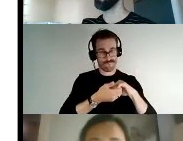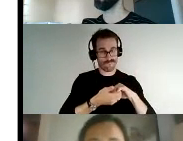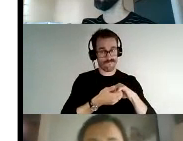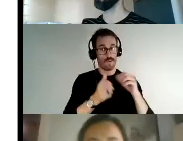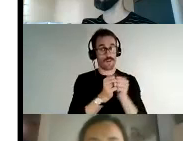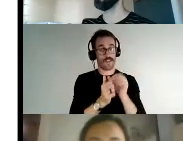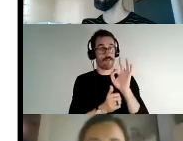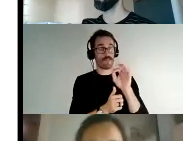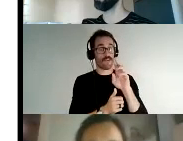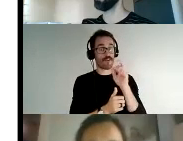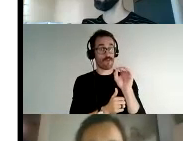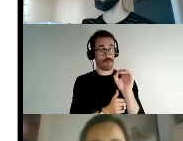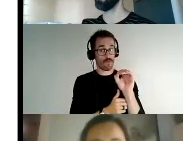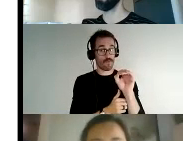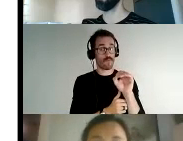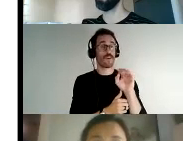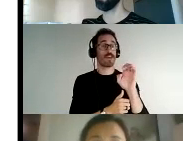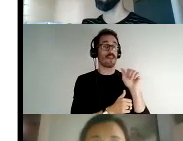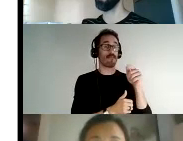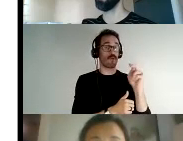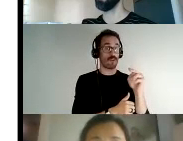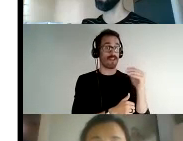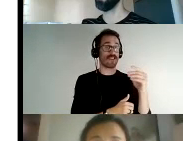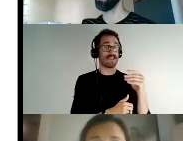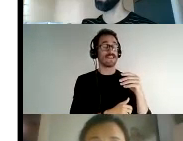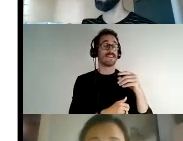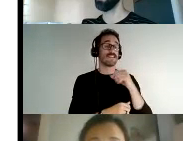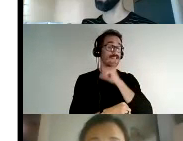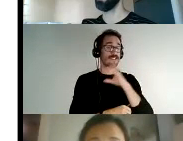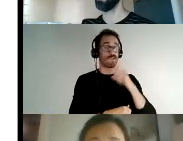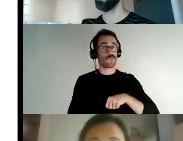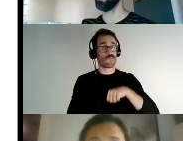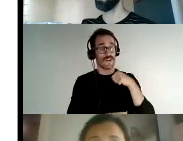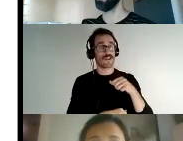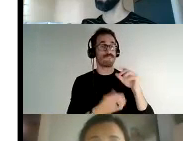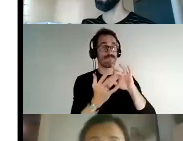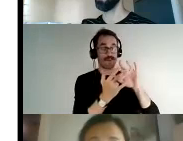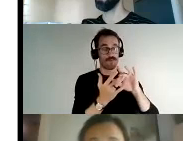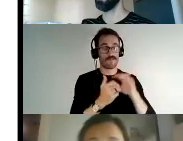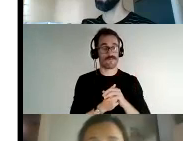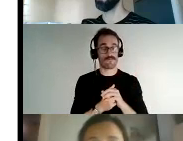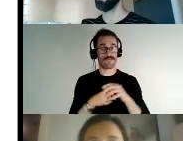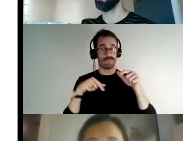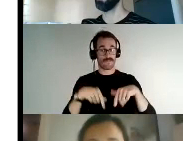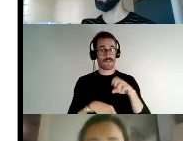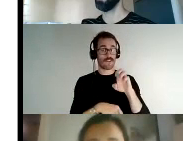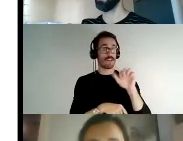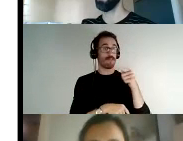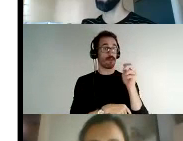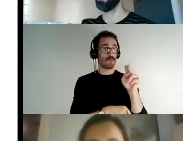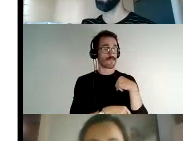FARFO, and Senior Pride Network. For those who do not know, Elder Abuse Prevention Ontario is a not-for-profit